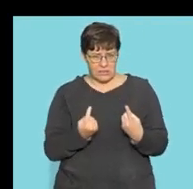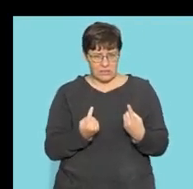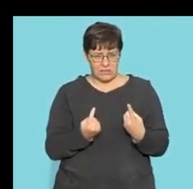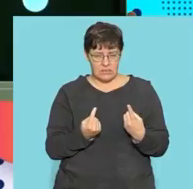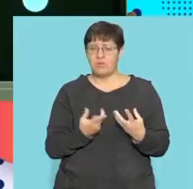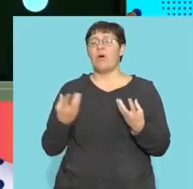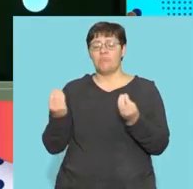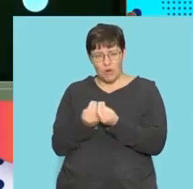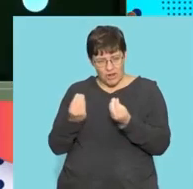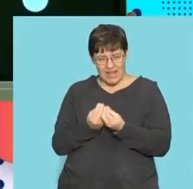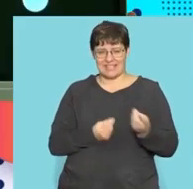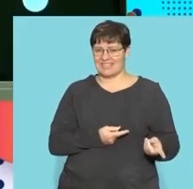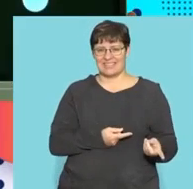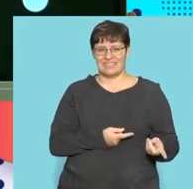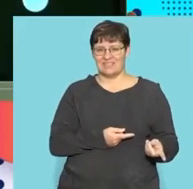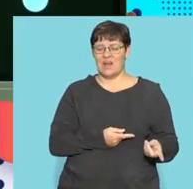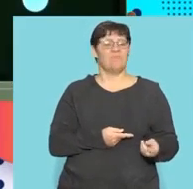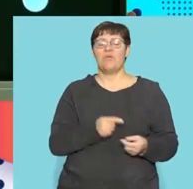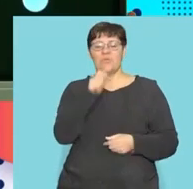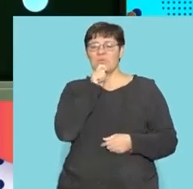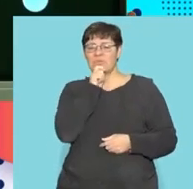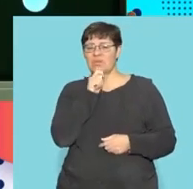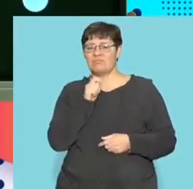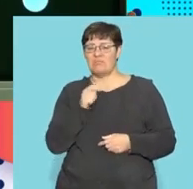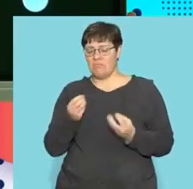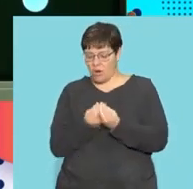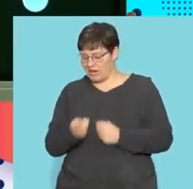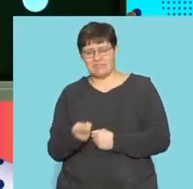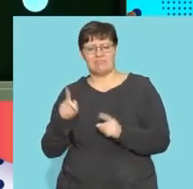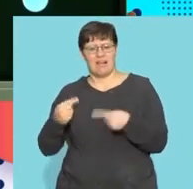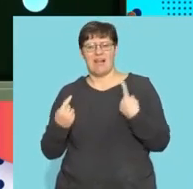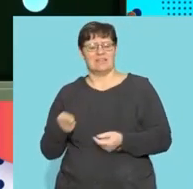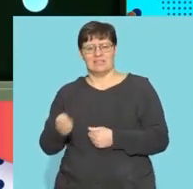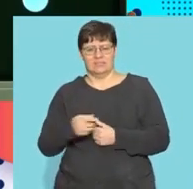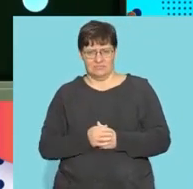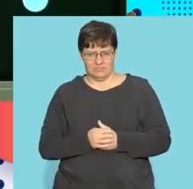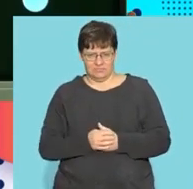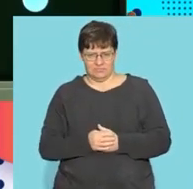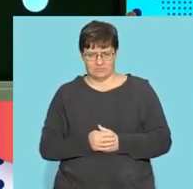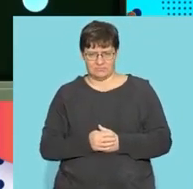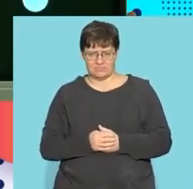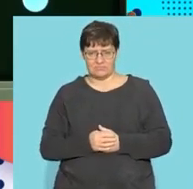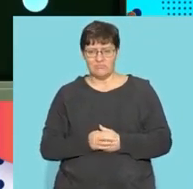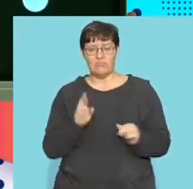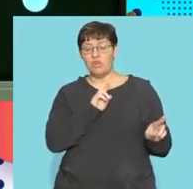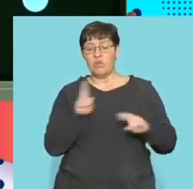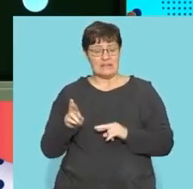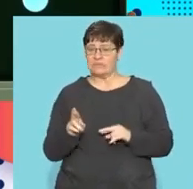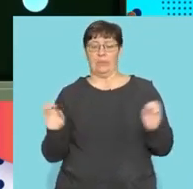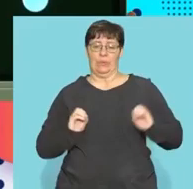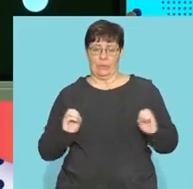a product? No, it was a product. So we can't use that one. It's not